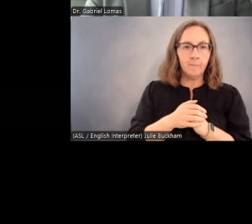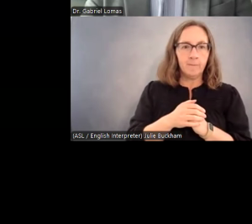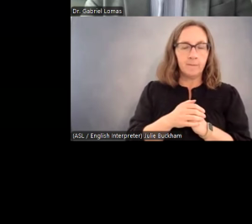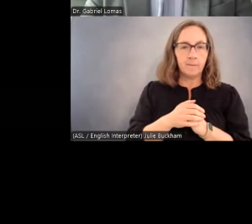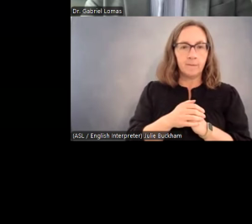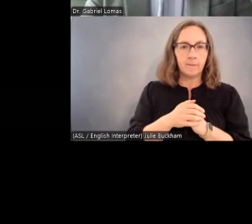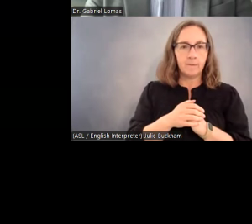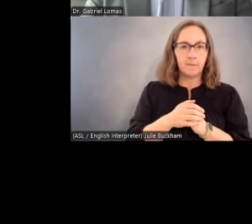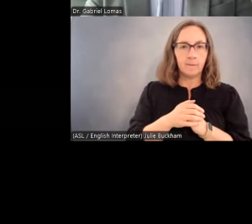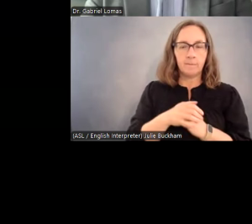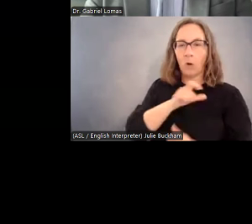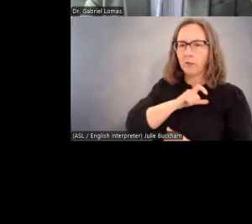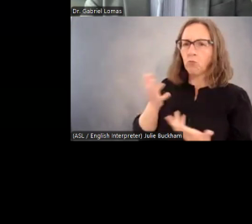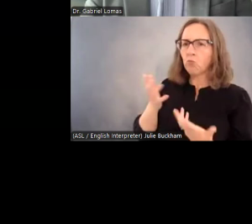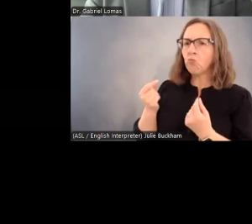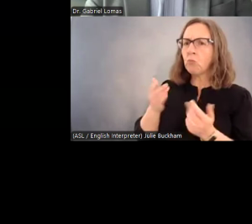What's the game plan for that?